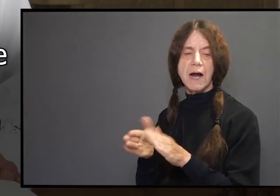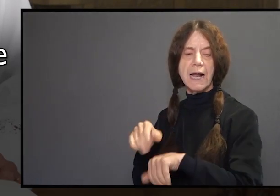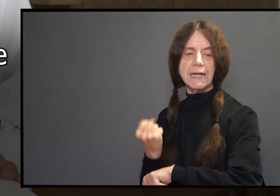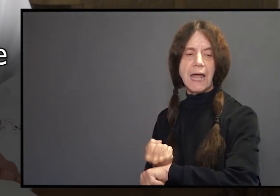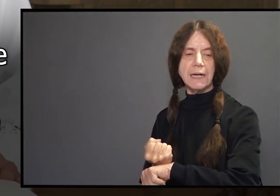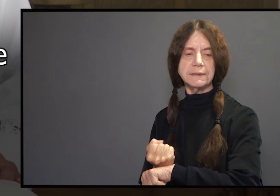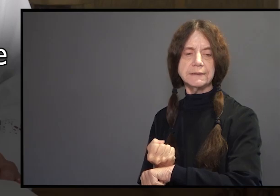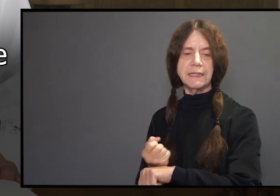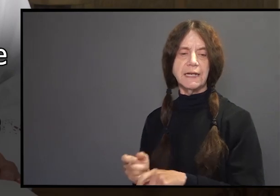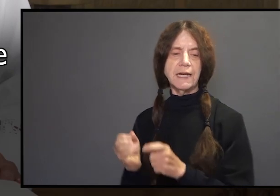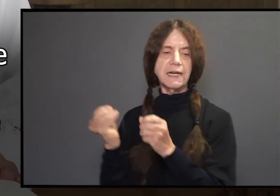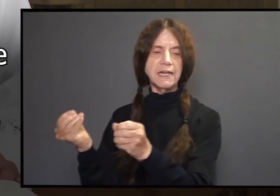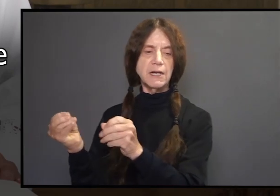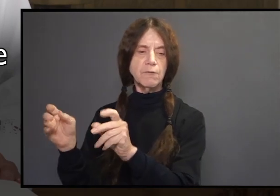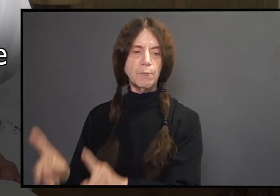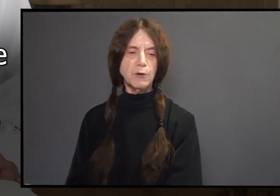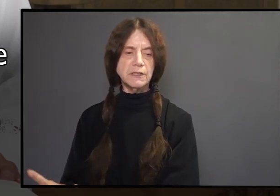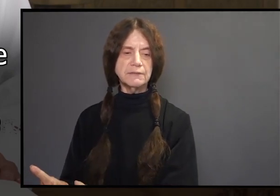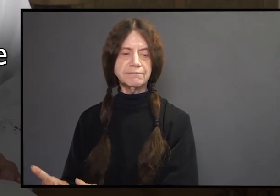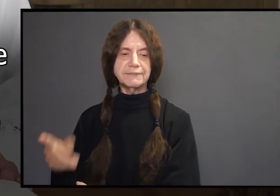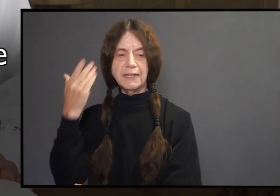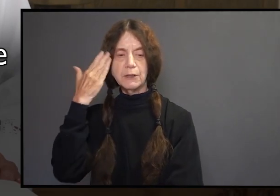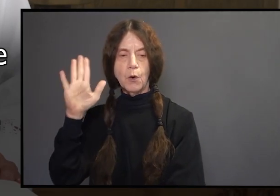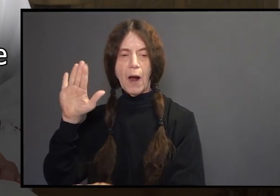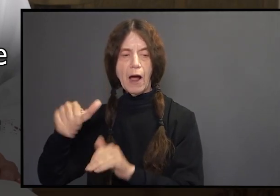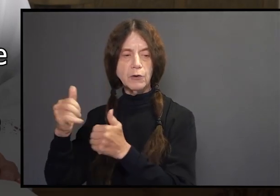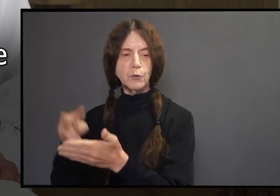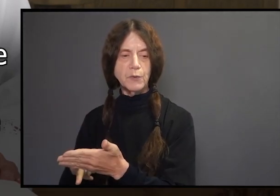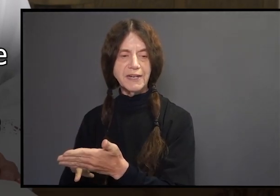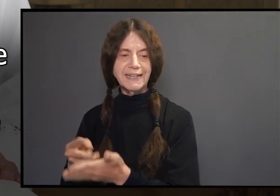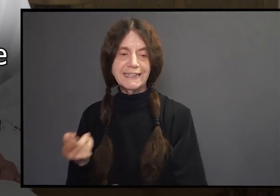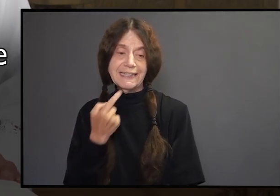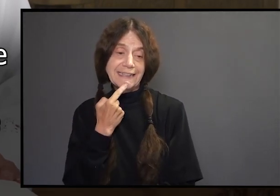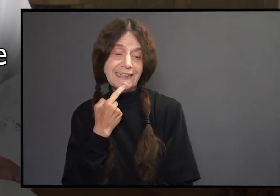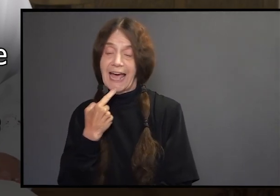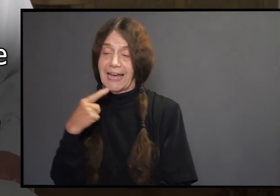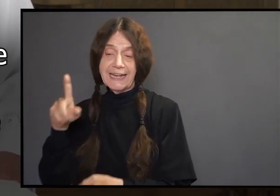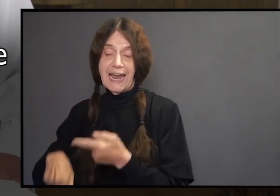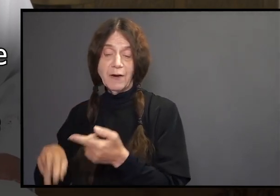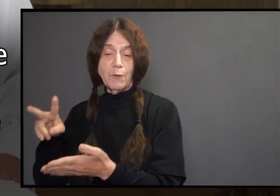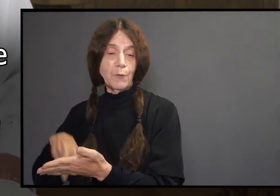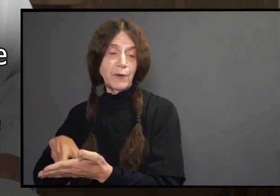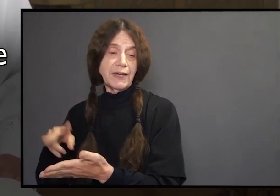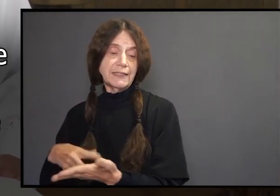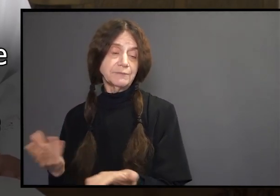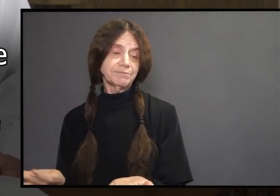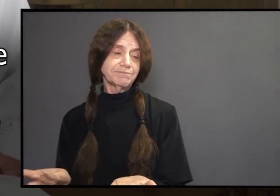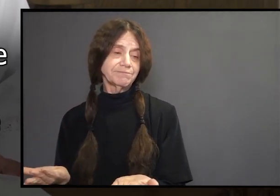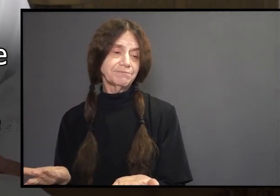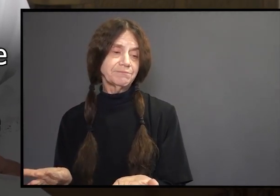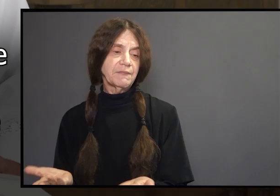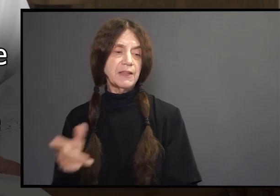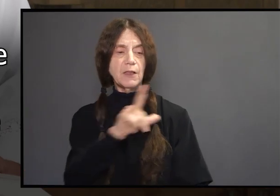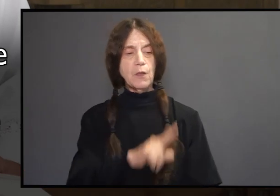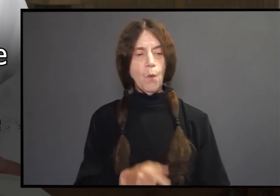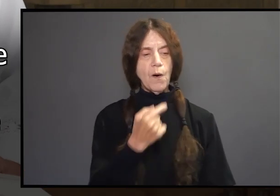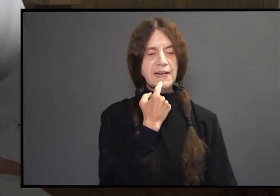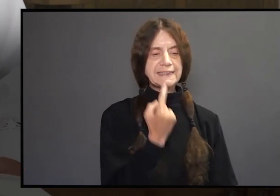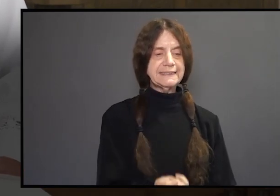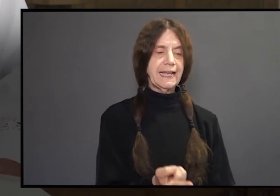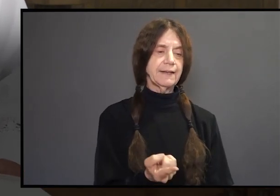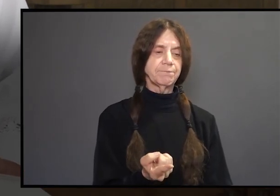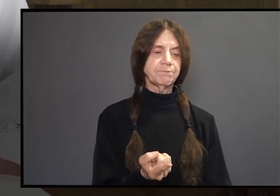when they give the book to one who cannot read, saying, "Read this," he says, "I cannot read." And the Lord